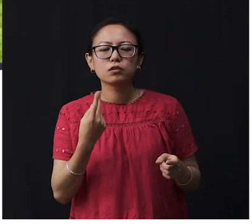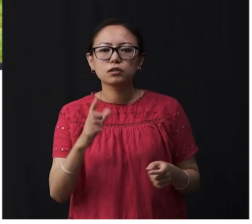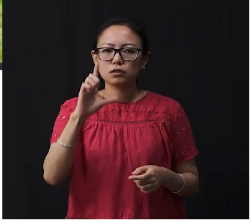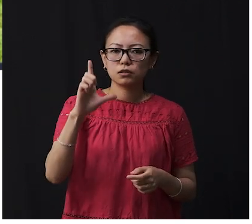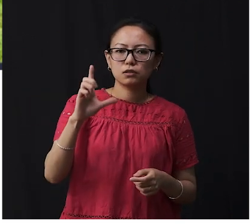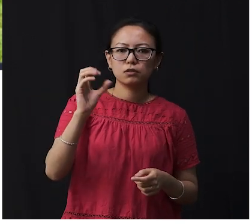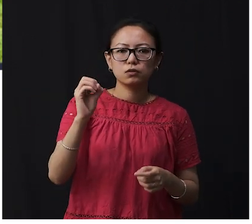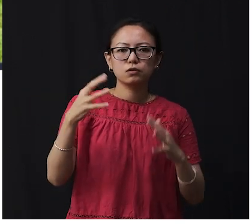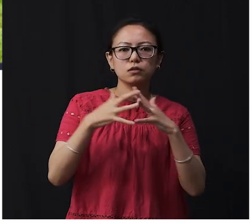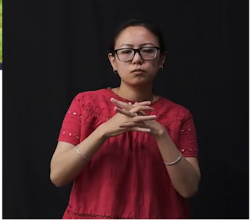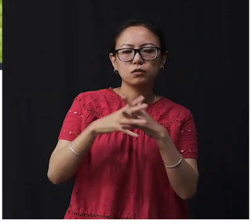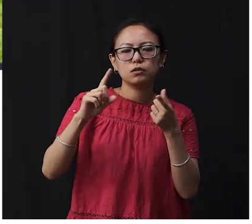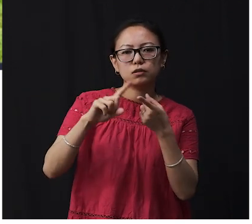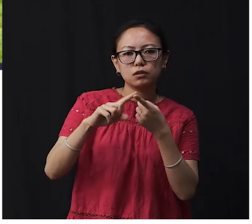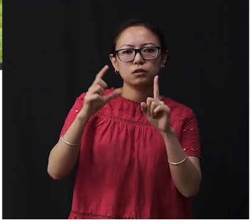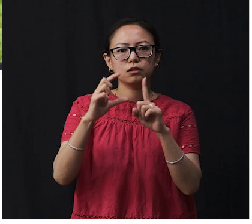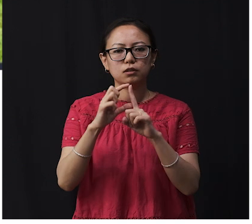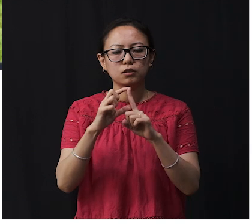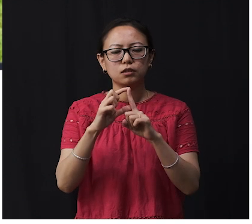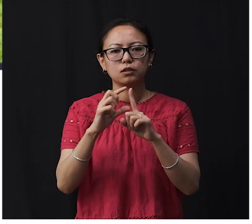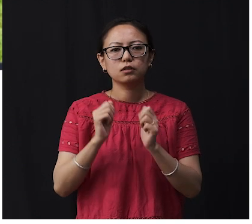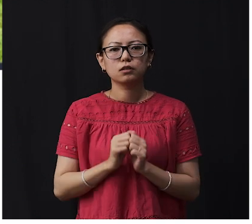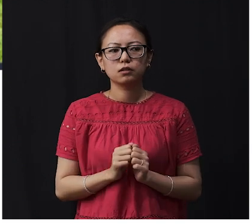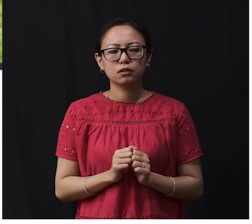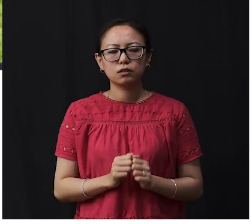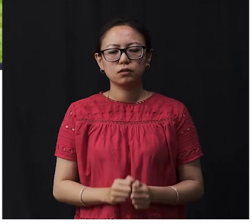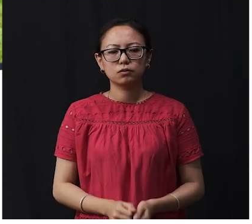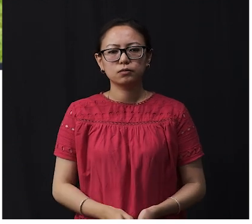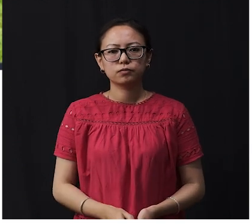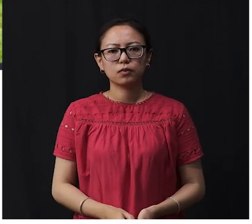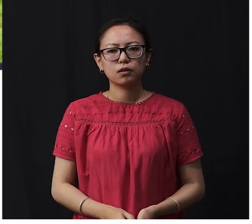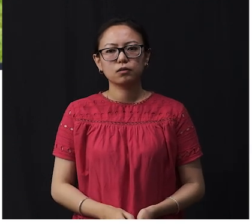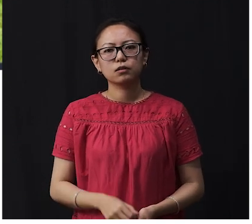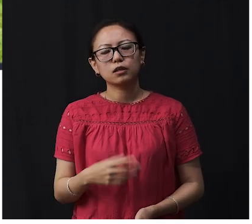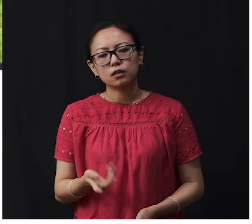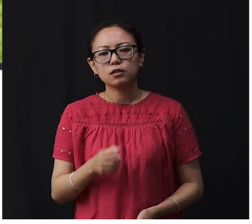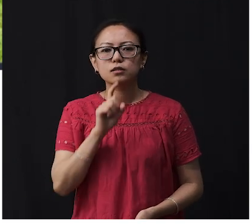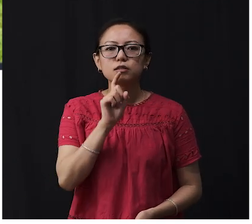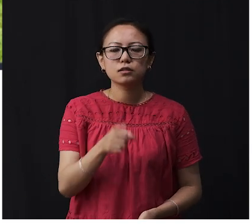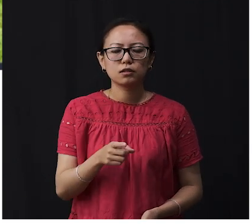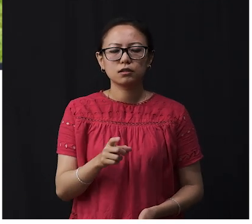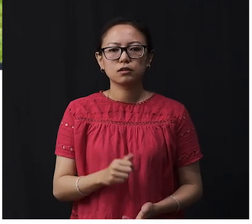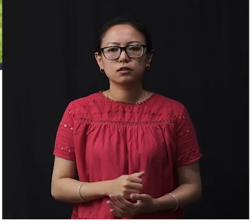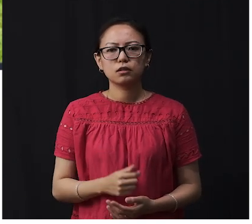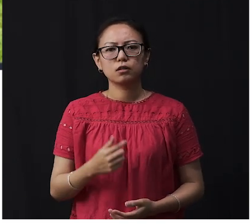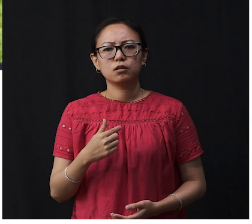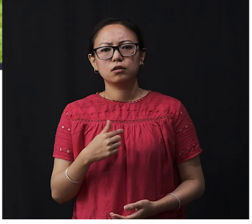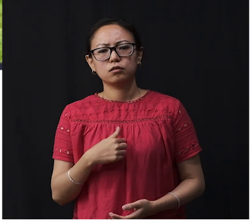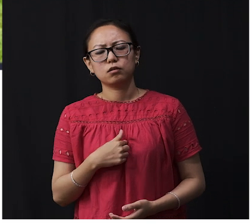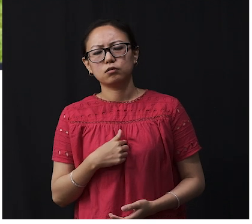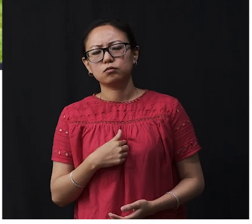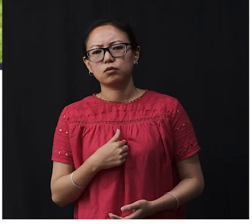sound of a cow. Lowed. So the cow lowed and said, I shall use